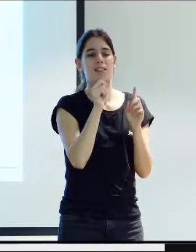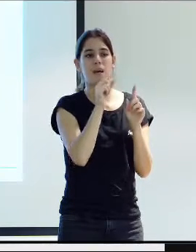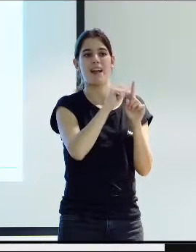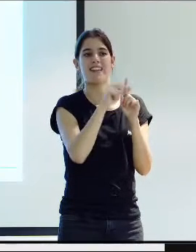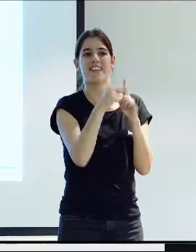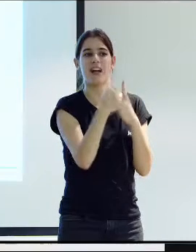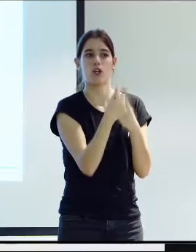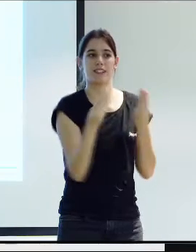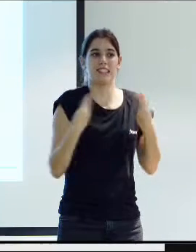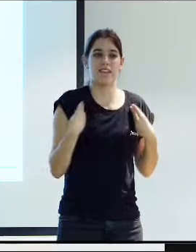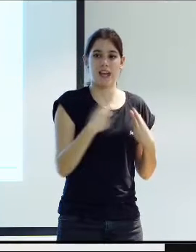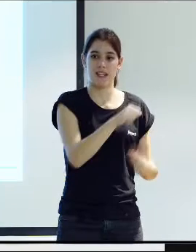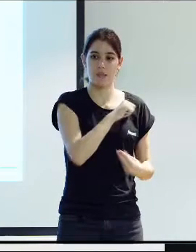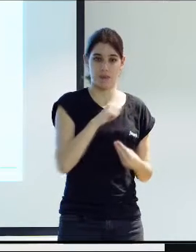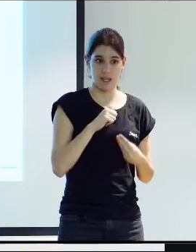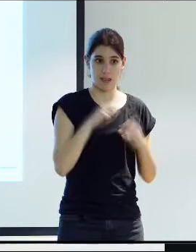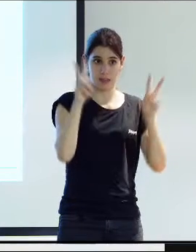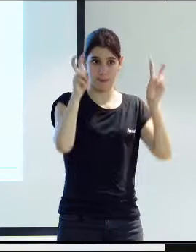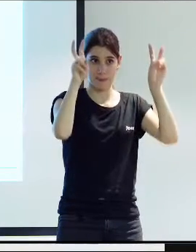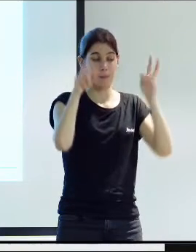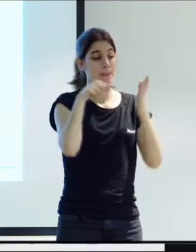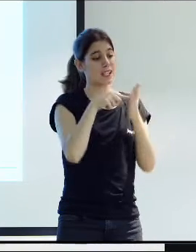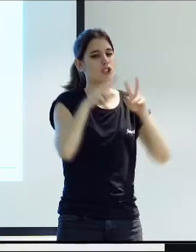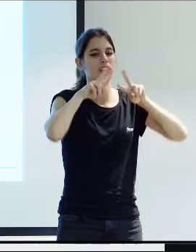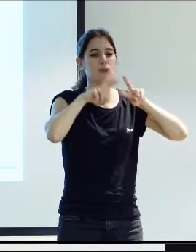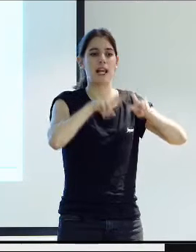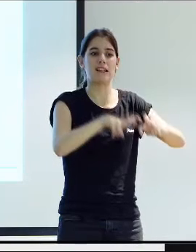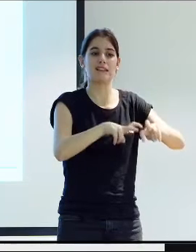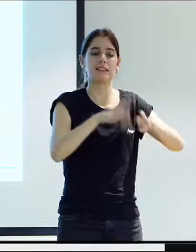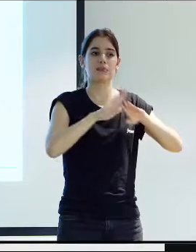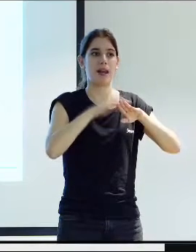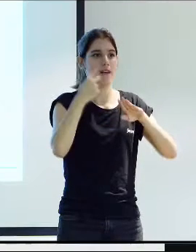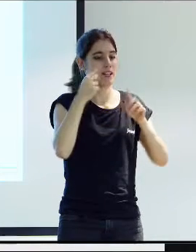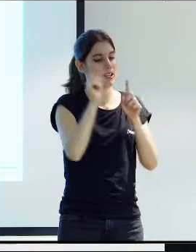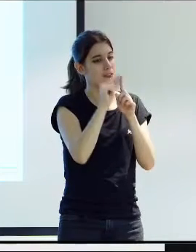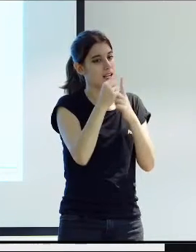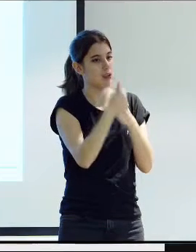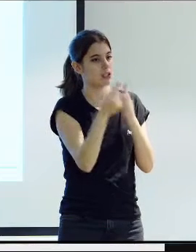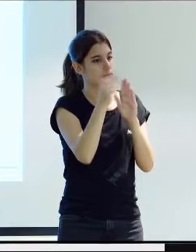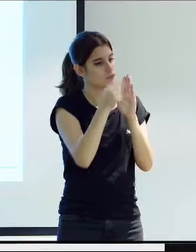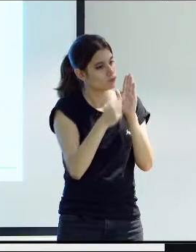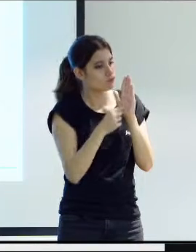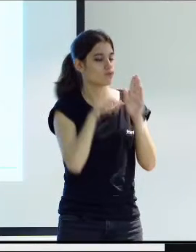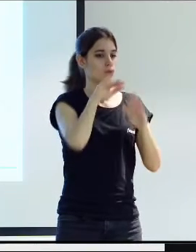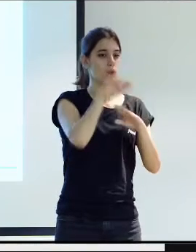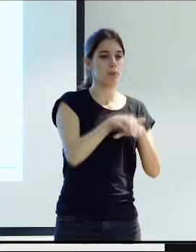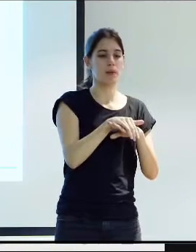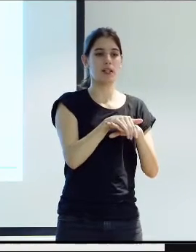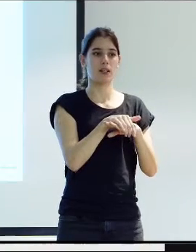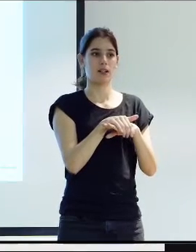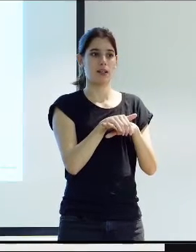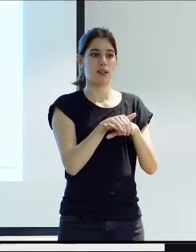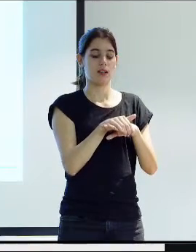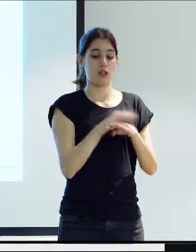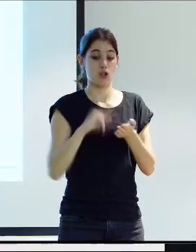for Independent Living, and this is an analysis about the indicators that should be complied with